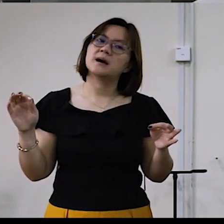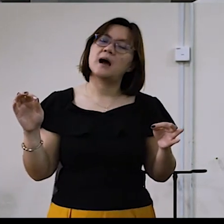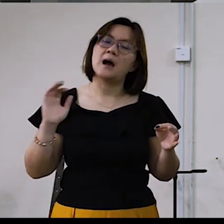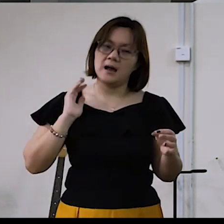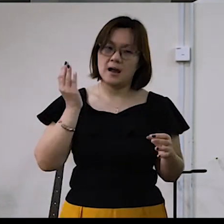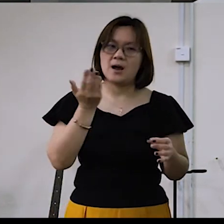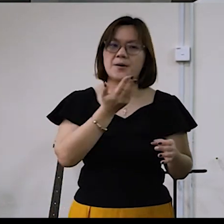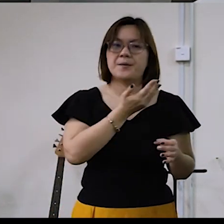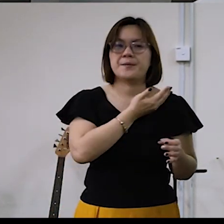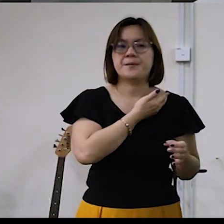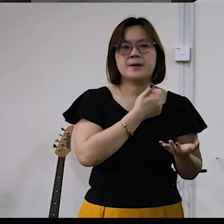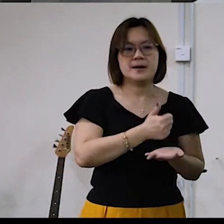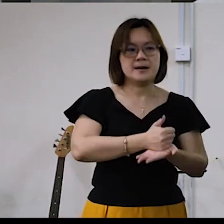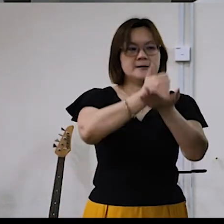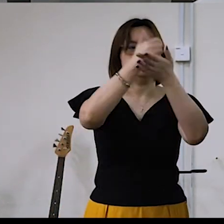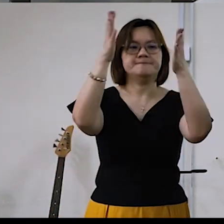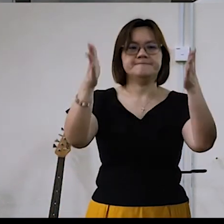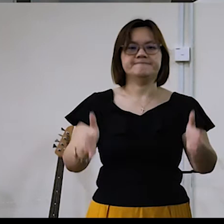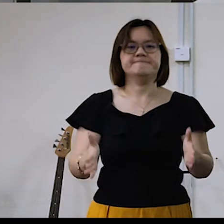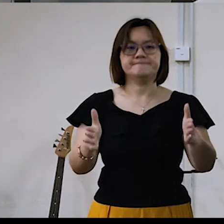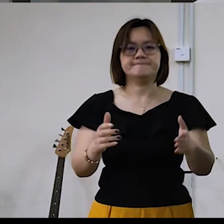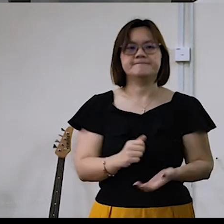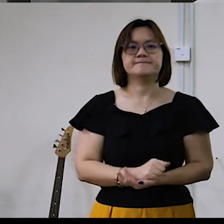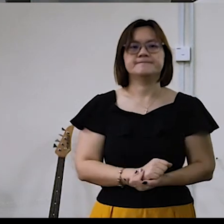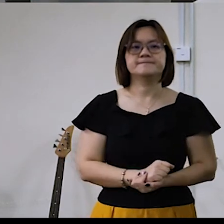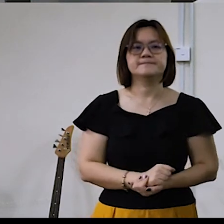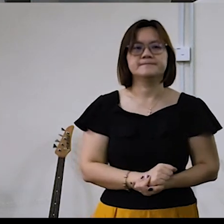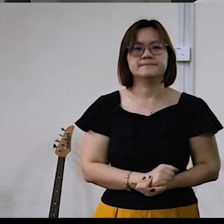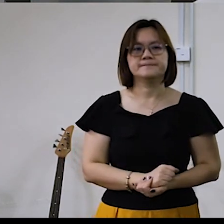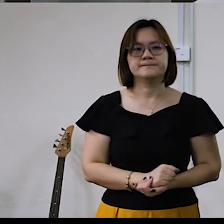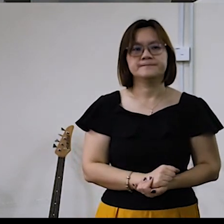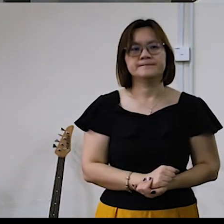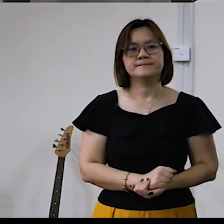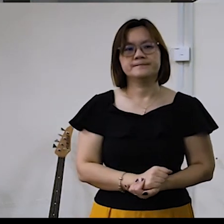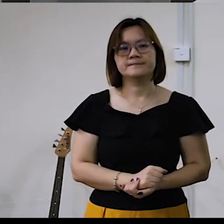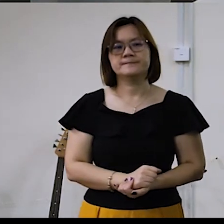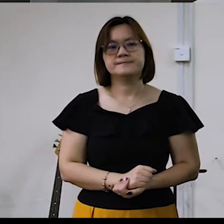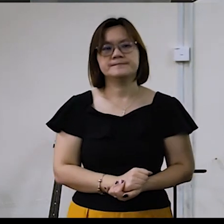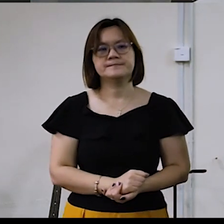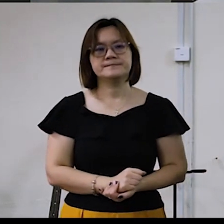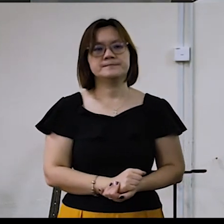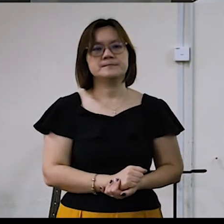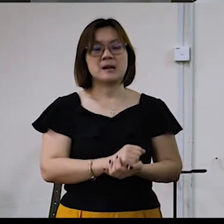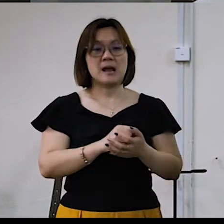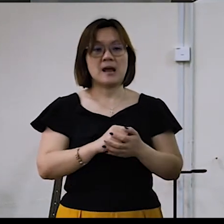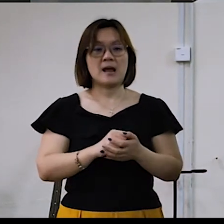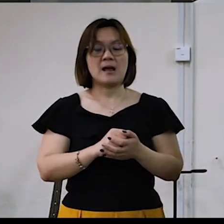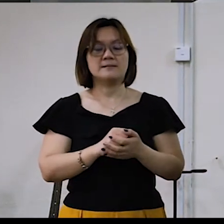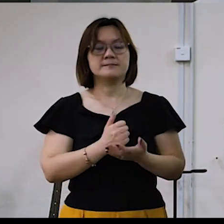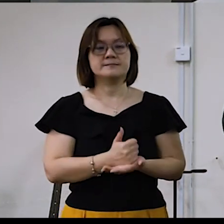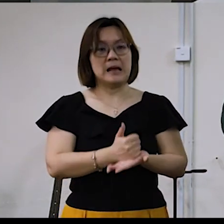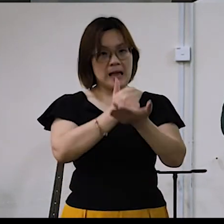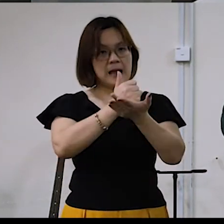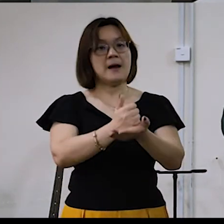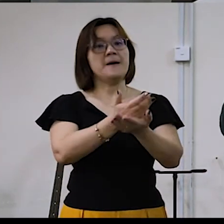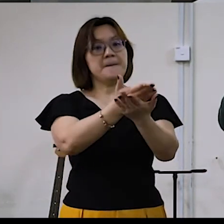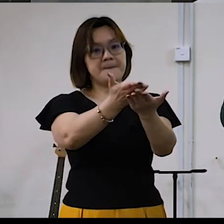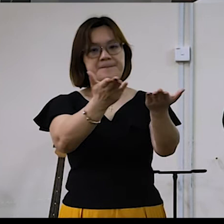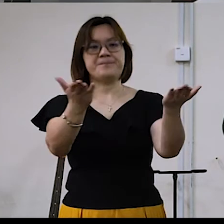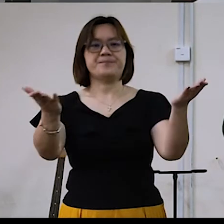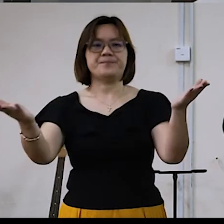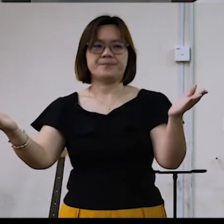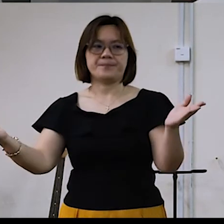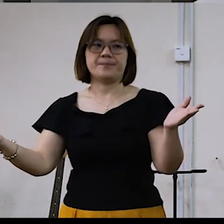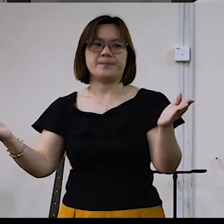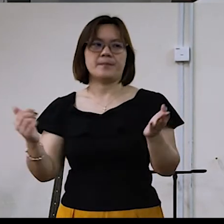It's in the Bible. He's called the Helper. What's the job of the Helper? To help you. What's the job of the Helper? To